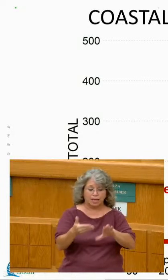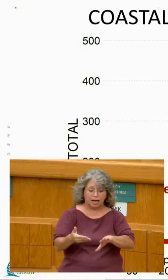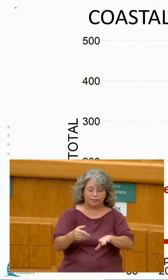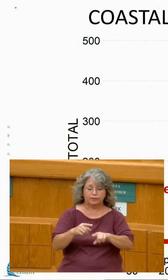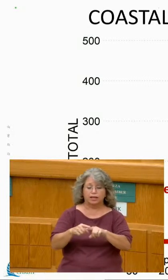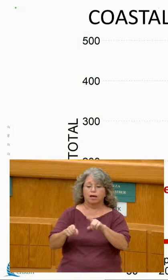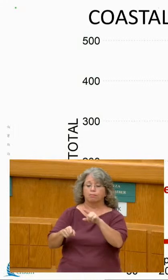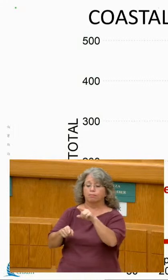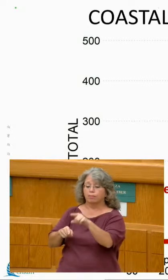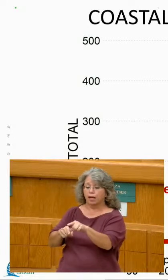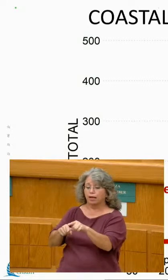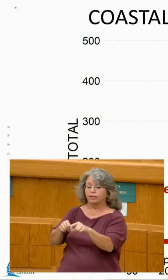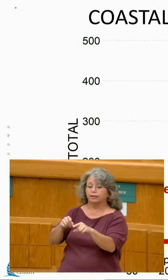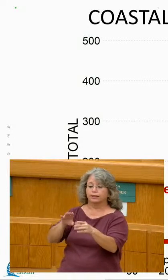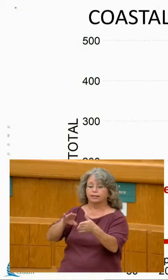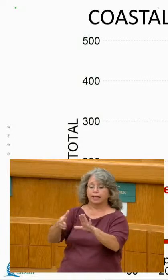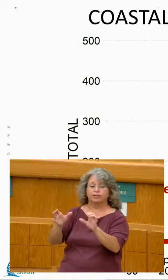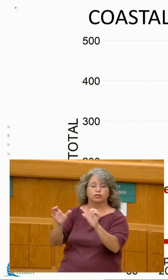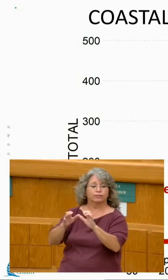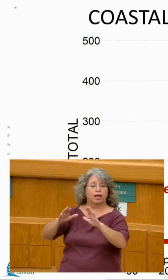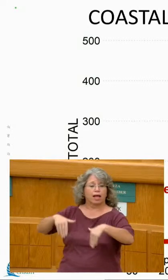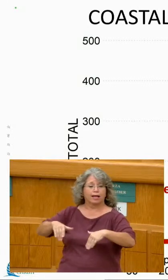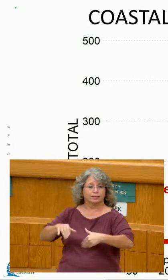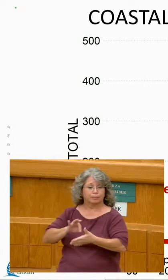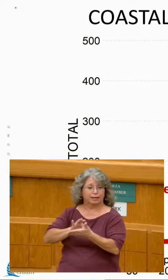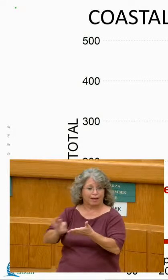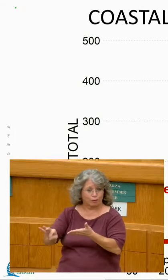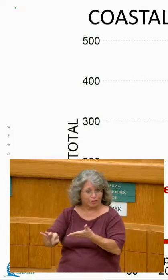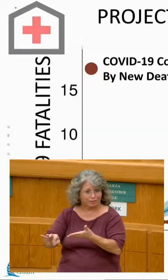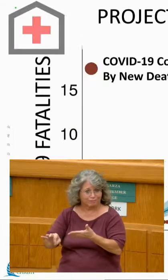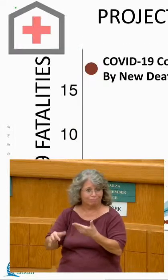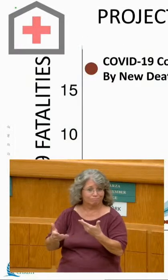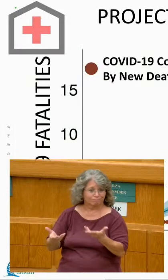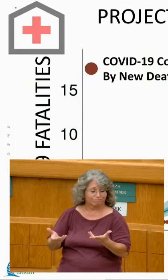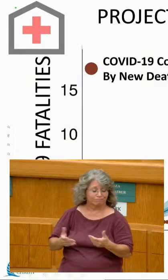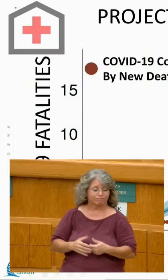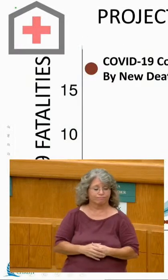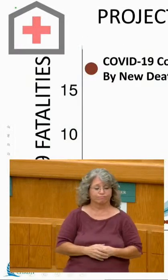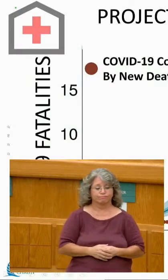certificates haven't been counted yet. Now, that being said,